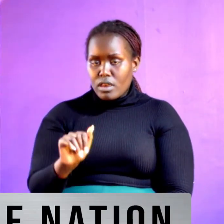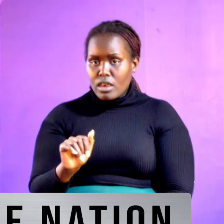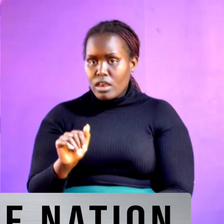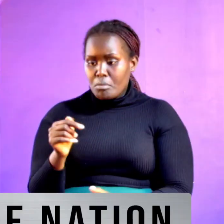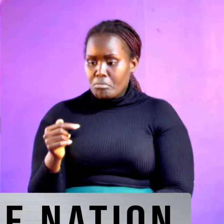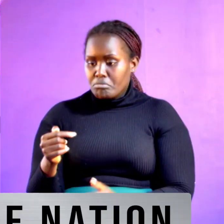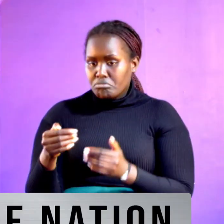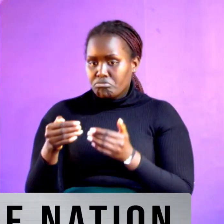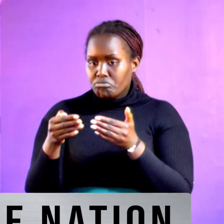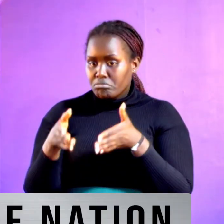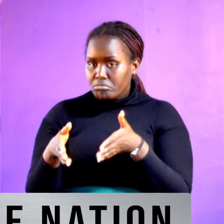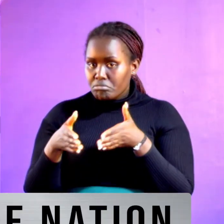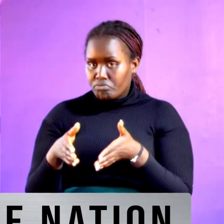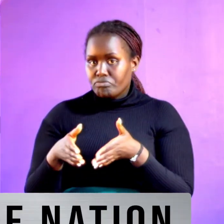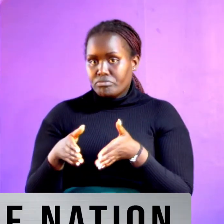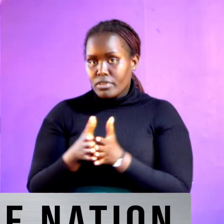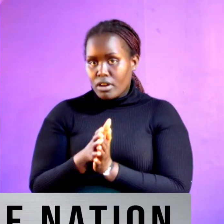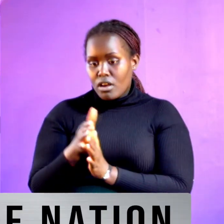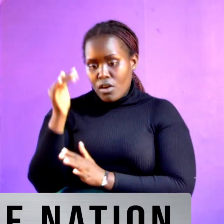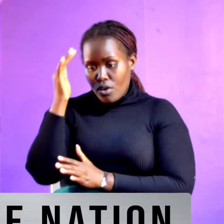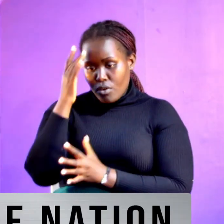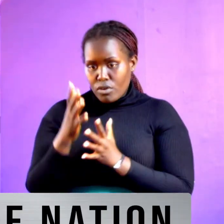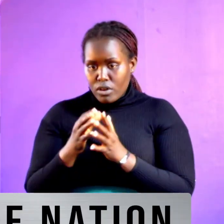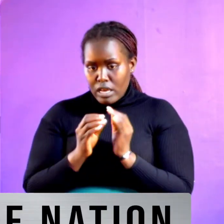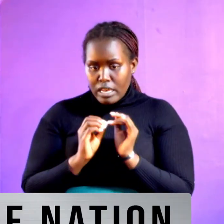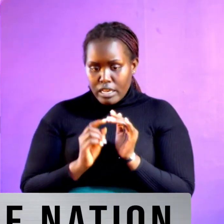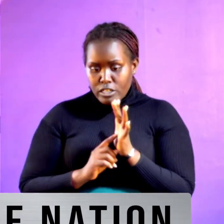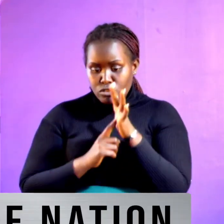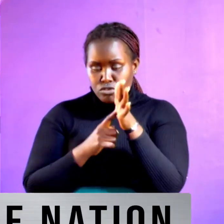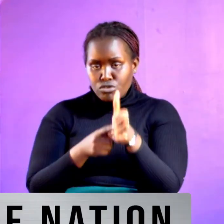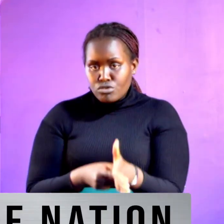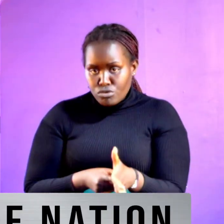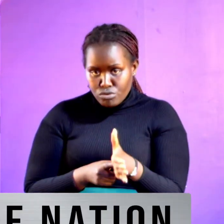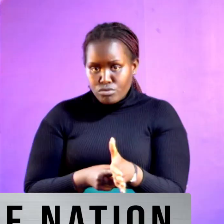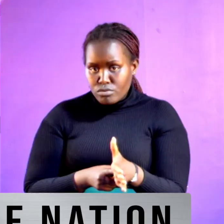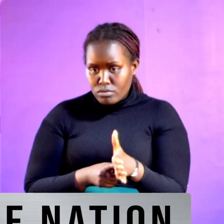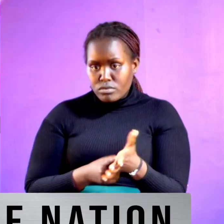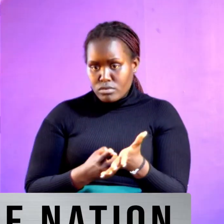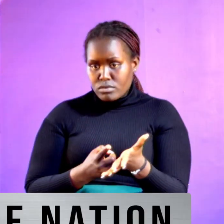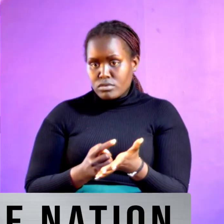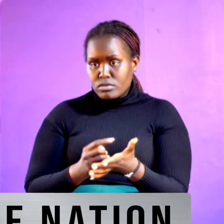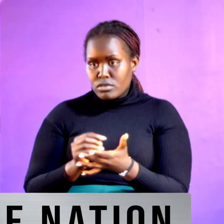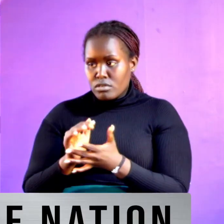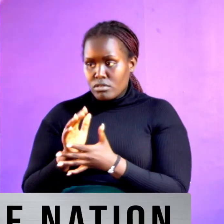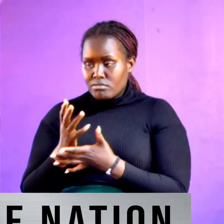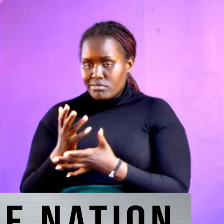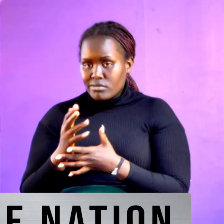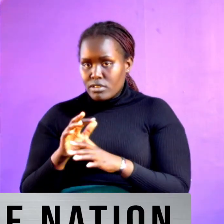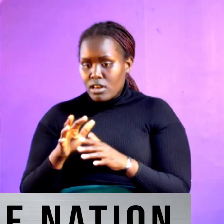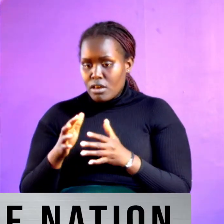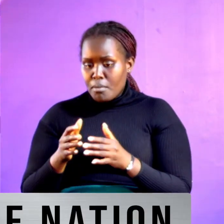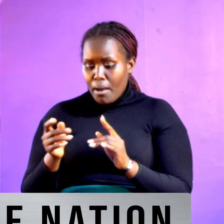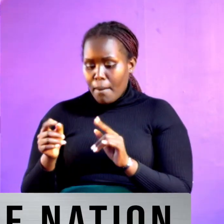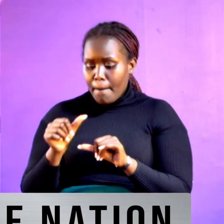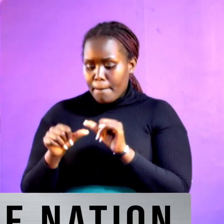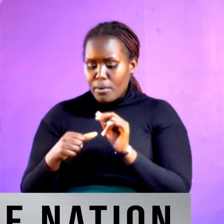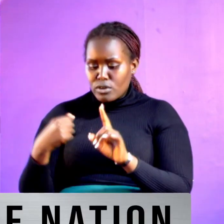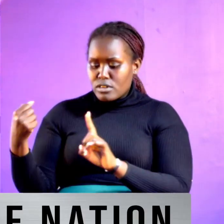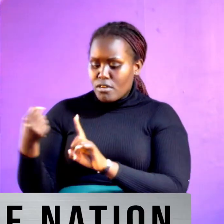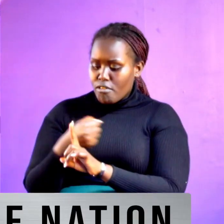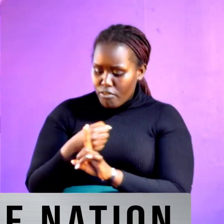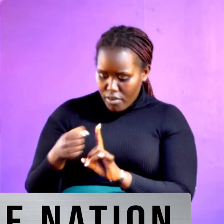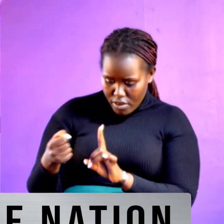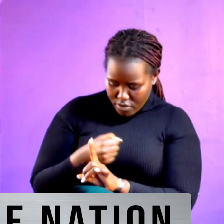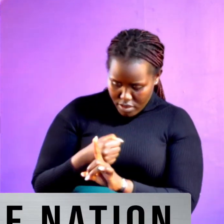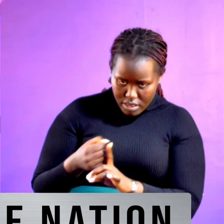currently, it just espouses an atmosphere of violence, an atmosphere of,